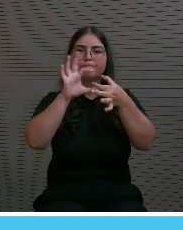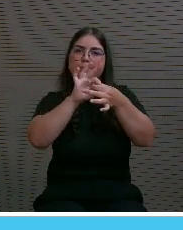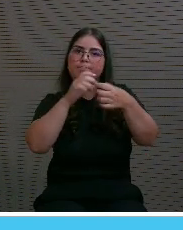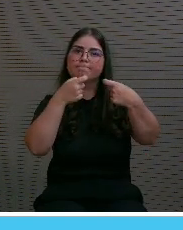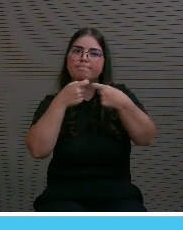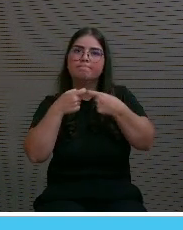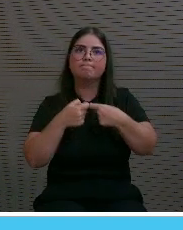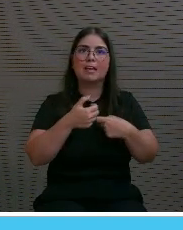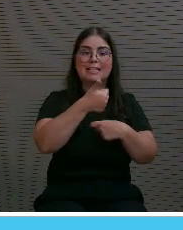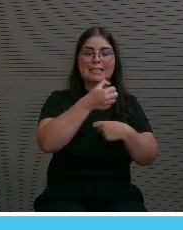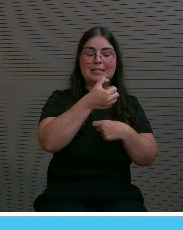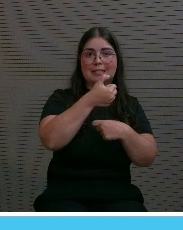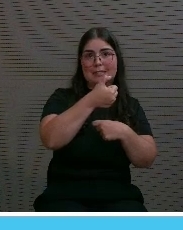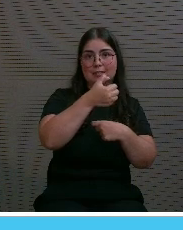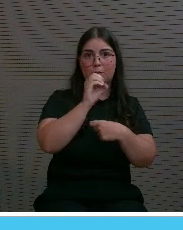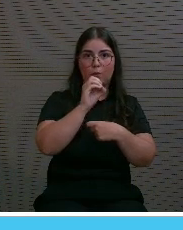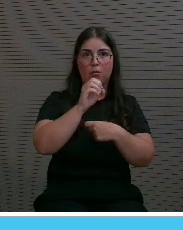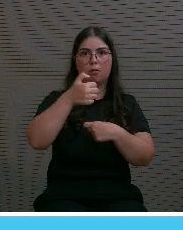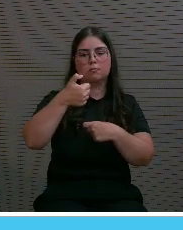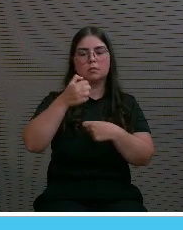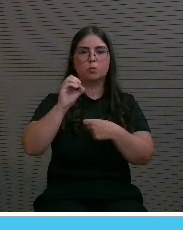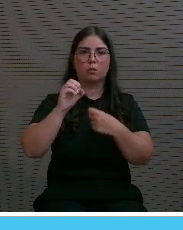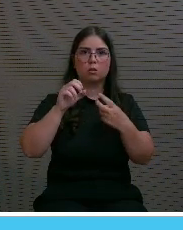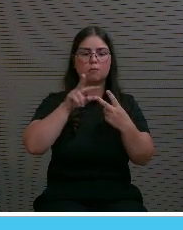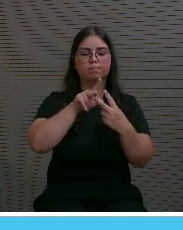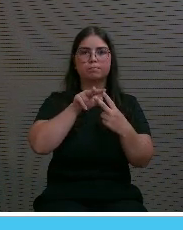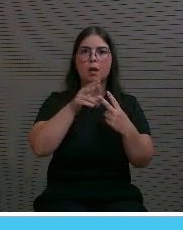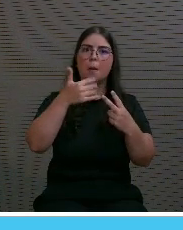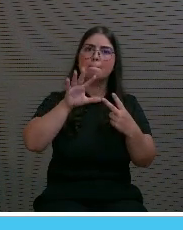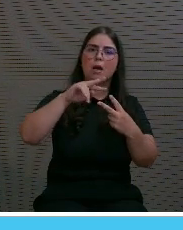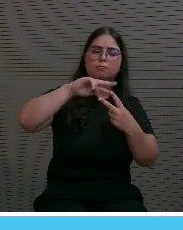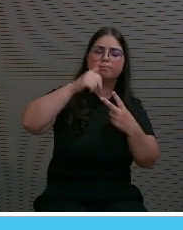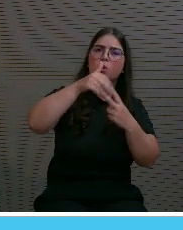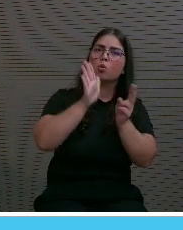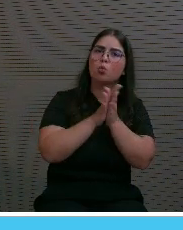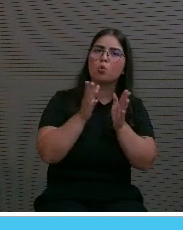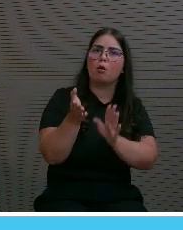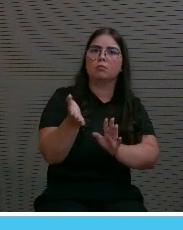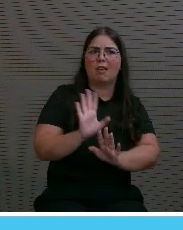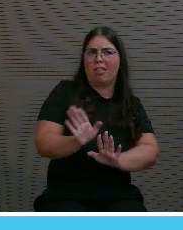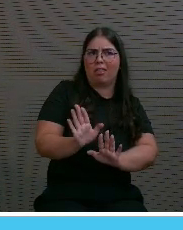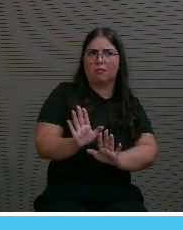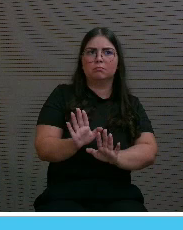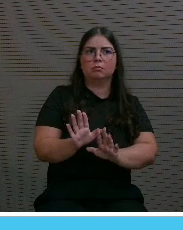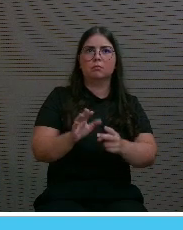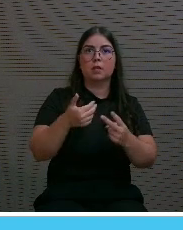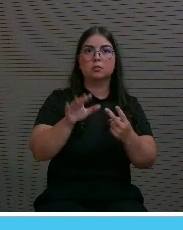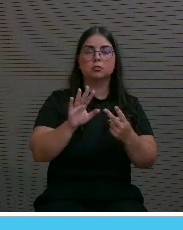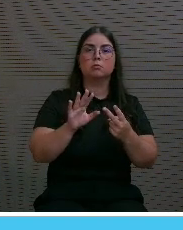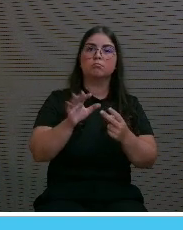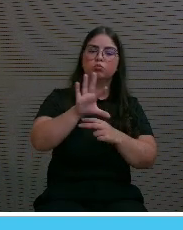genes. But we don't want all of those. We want to just pick up the gene that we really want. And to do this, we have to